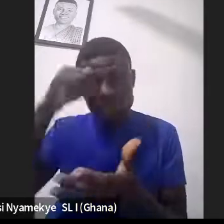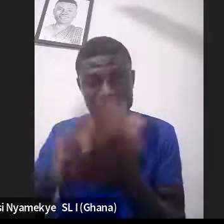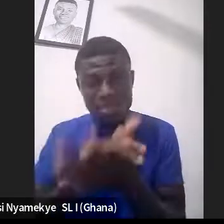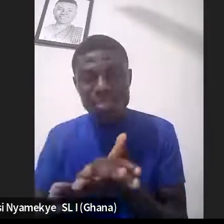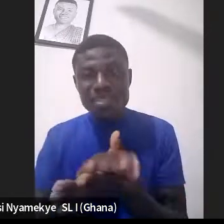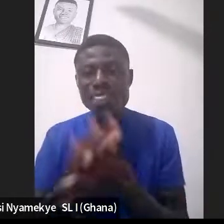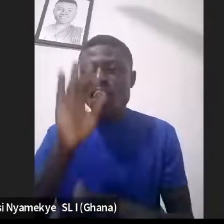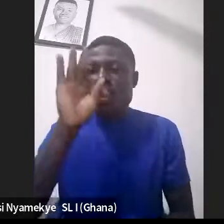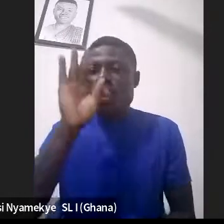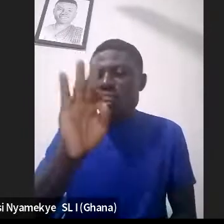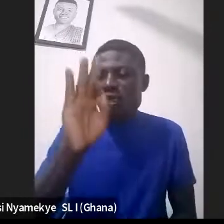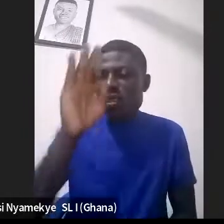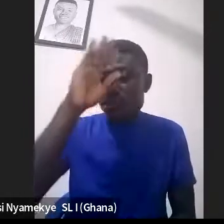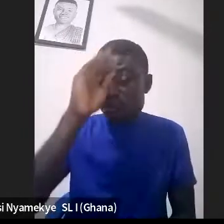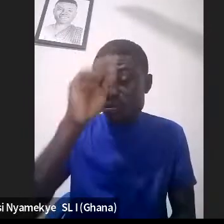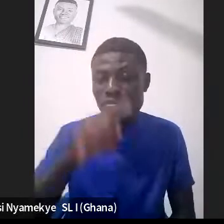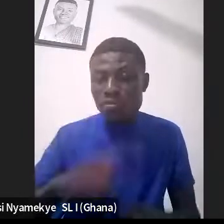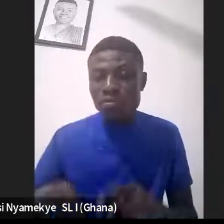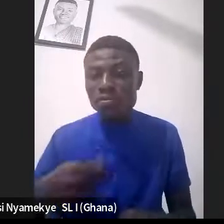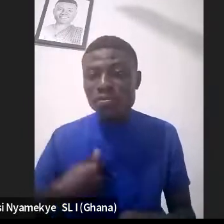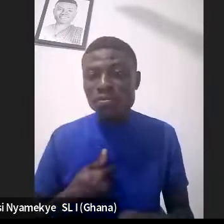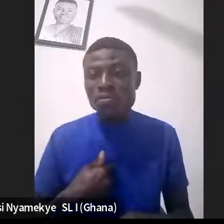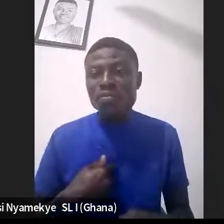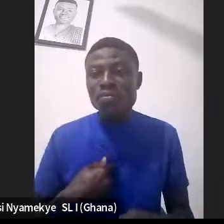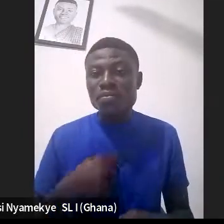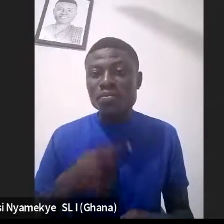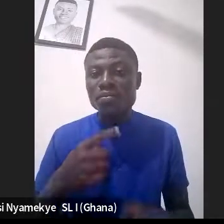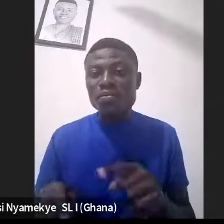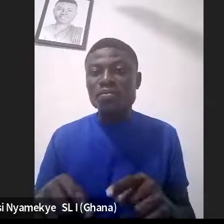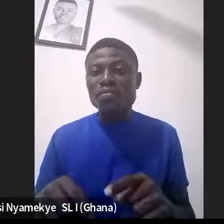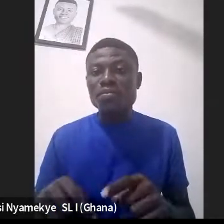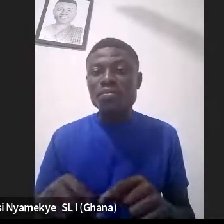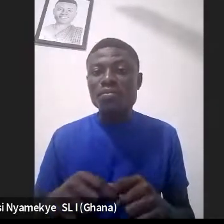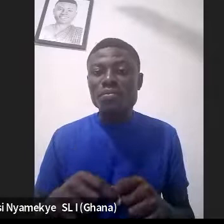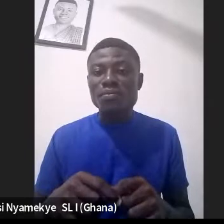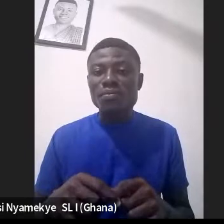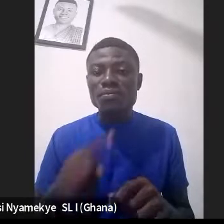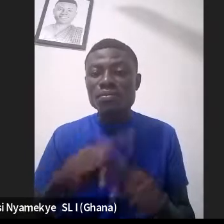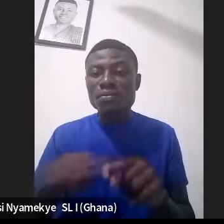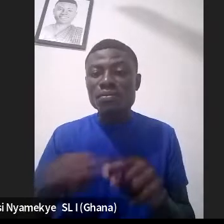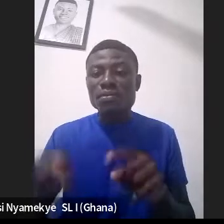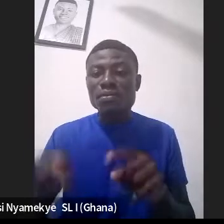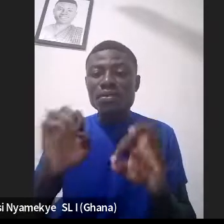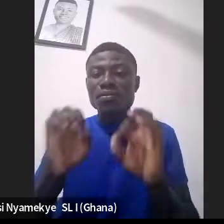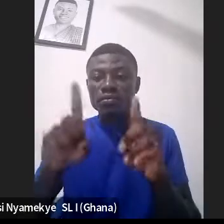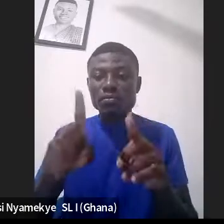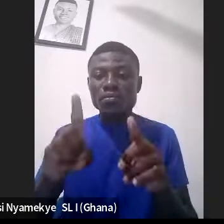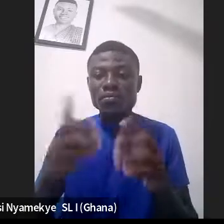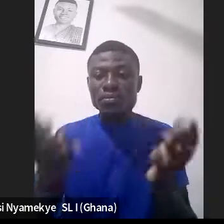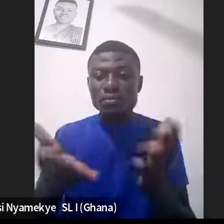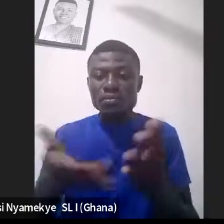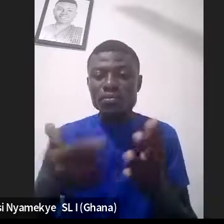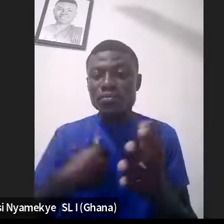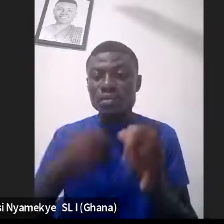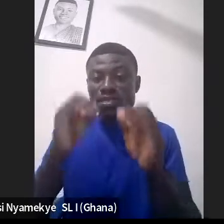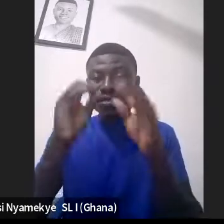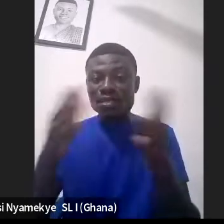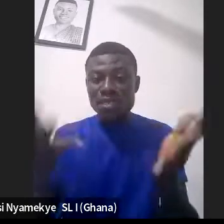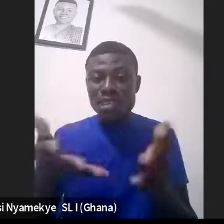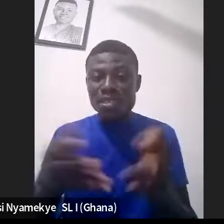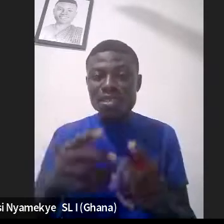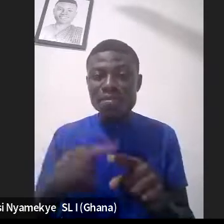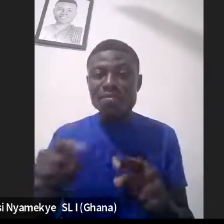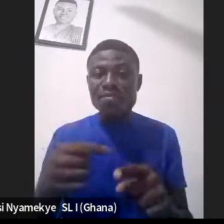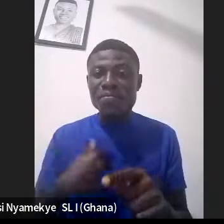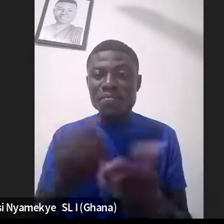fantastic, but I do take not the brunt, but the education piece, because I am a teacher, right? So maybe it